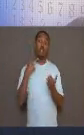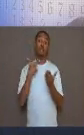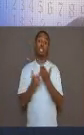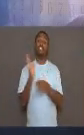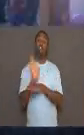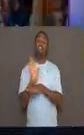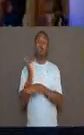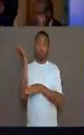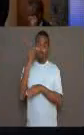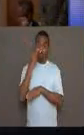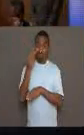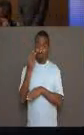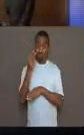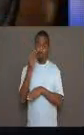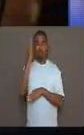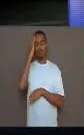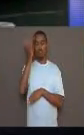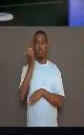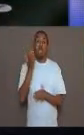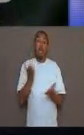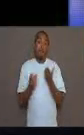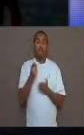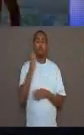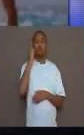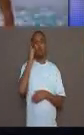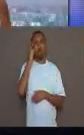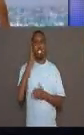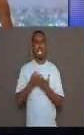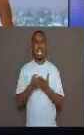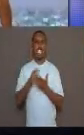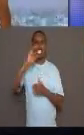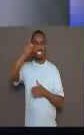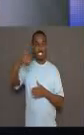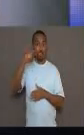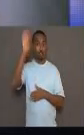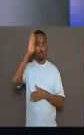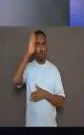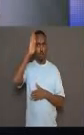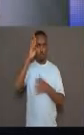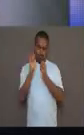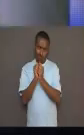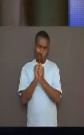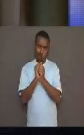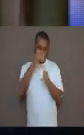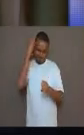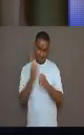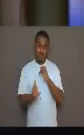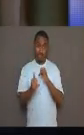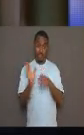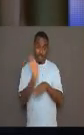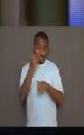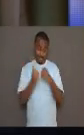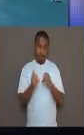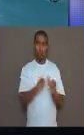this film. Perhaps you thought that James Bond would die at the end of the film.